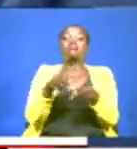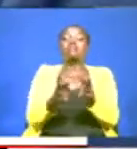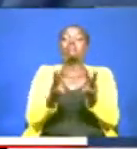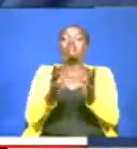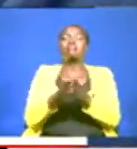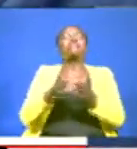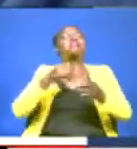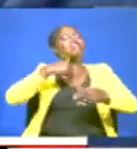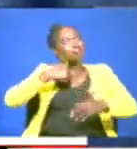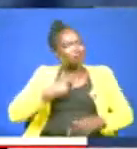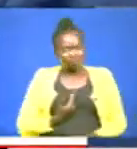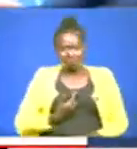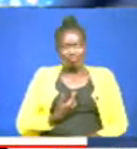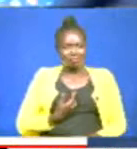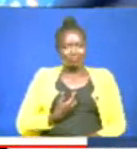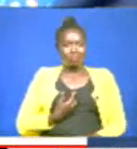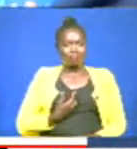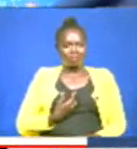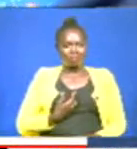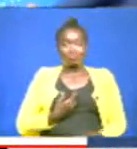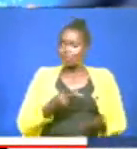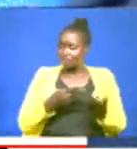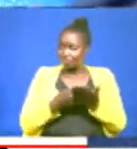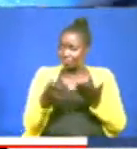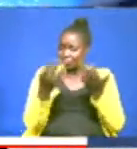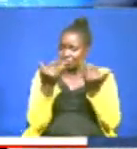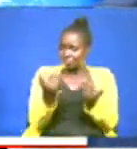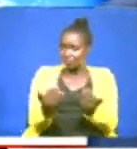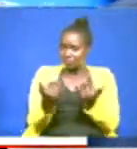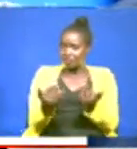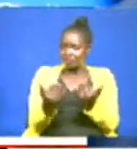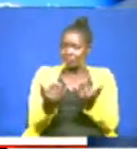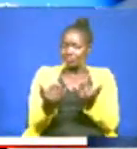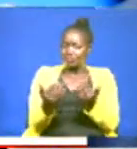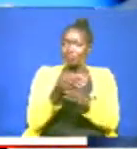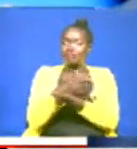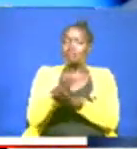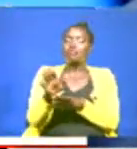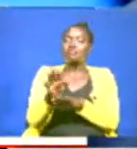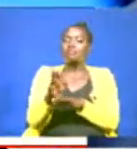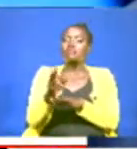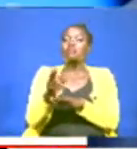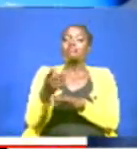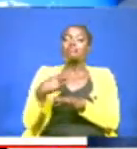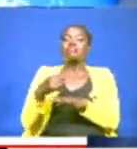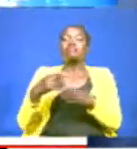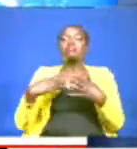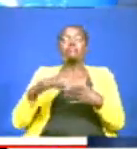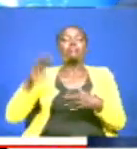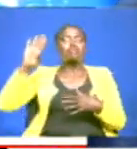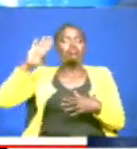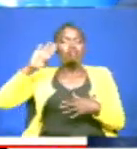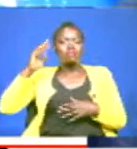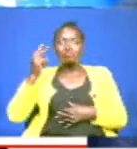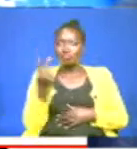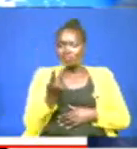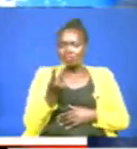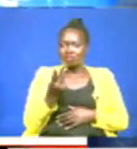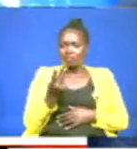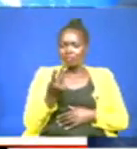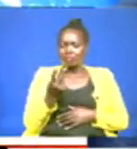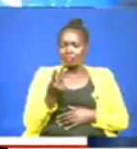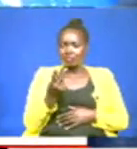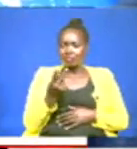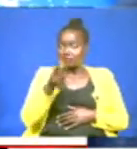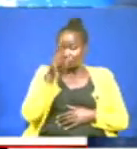Tumechoka. Kwa muda wa wiki mbili tumepoteza watu wetu wa watchman wawili. Na tuko na